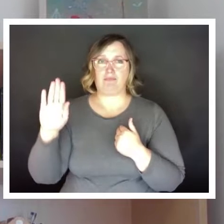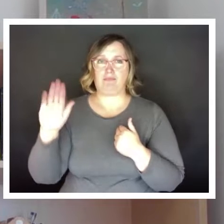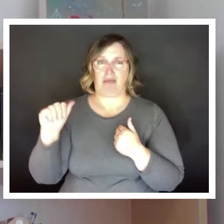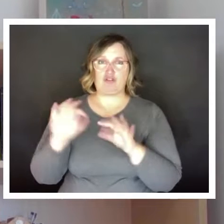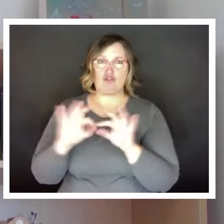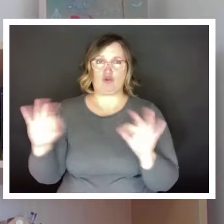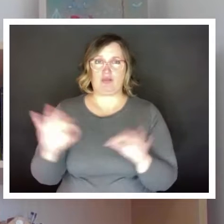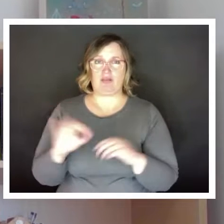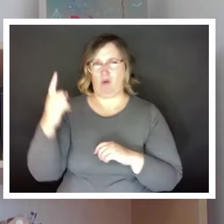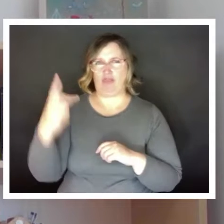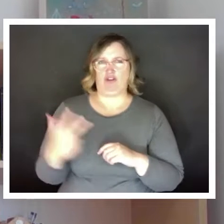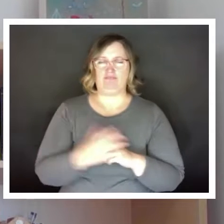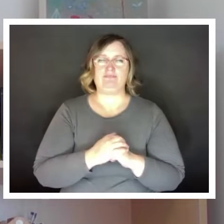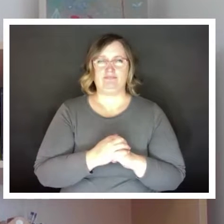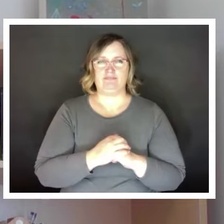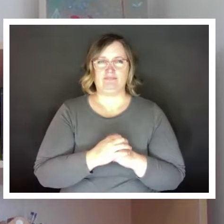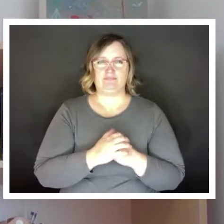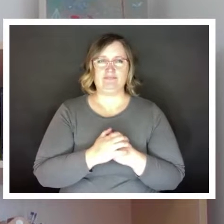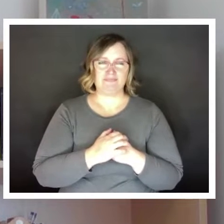1/3.